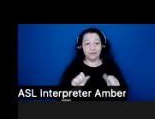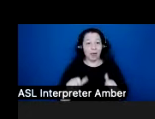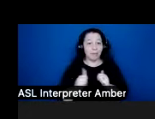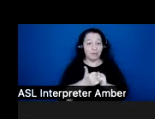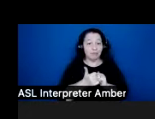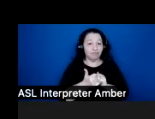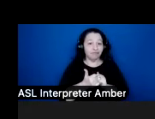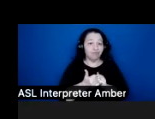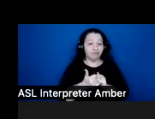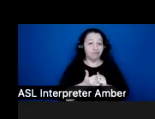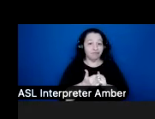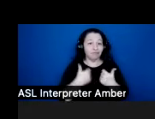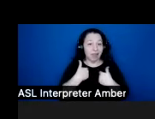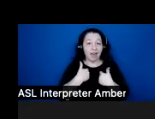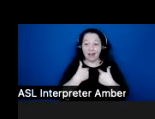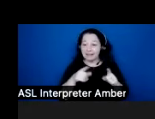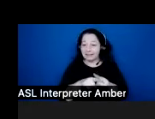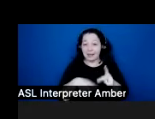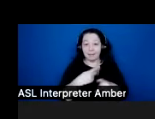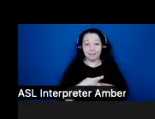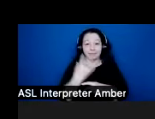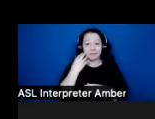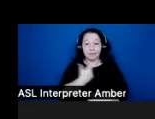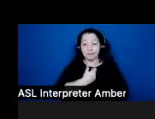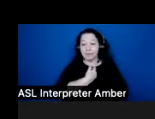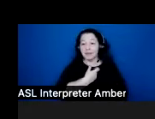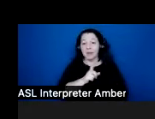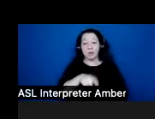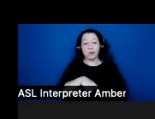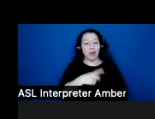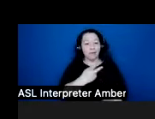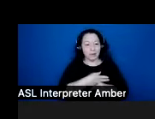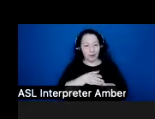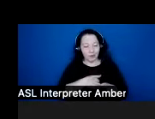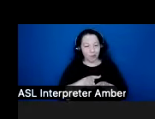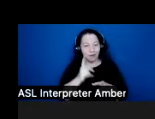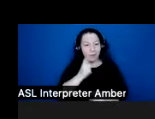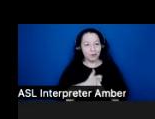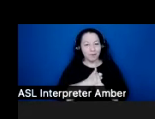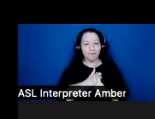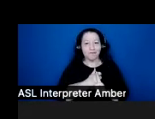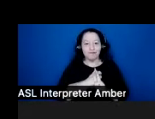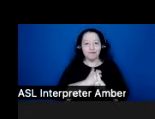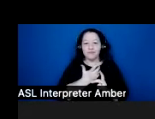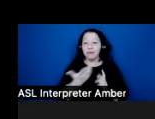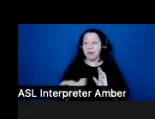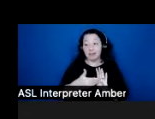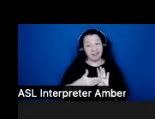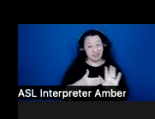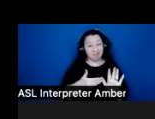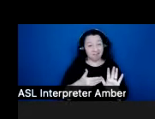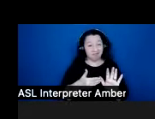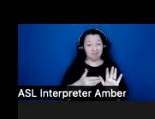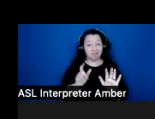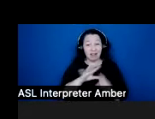that experience too, where you have to sort of carve a path for yourself, but also again, right, isn't that part of